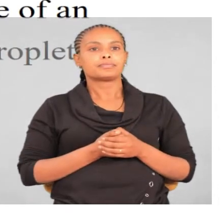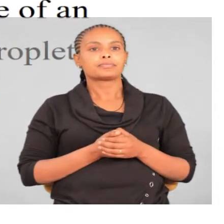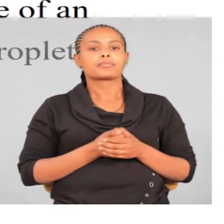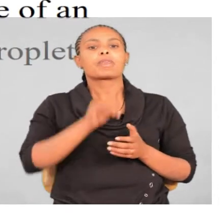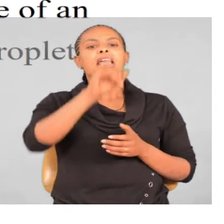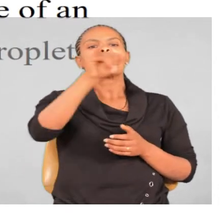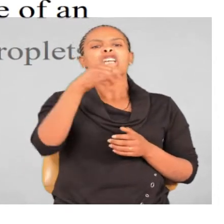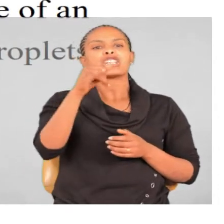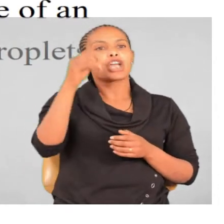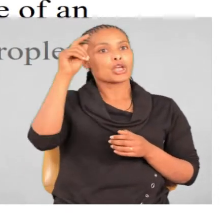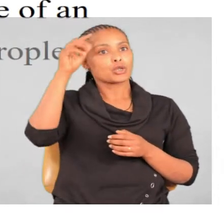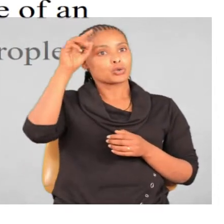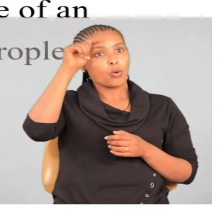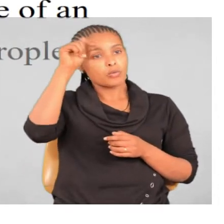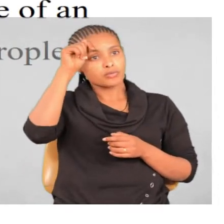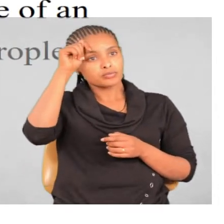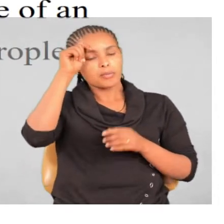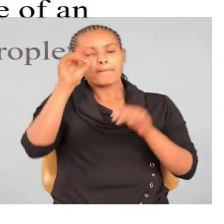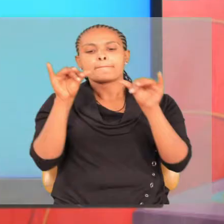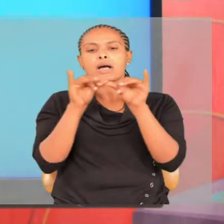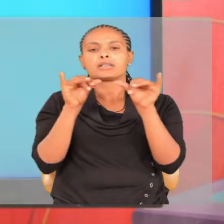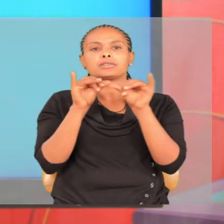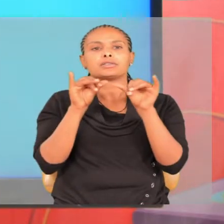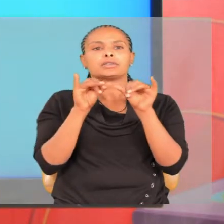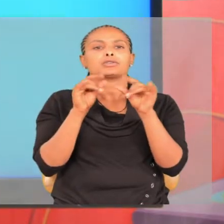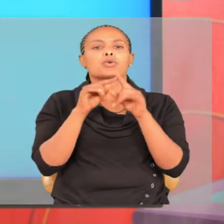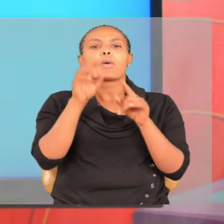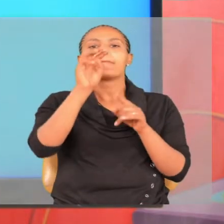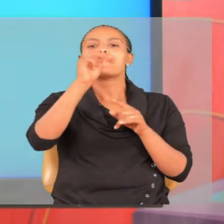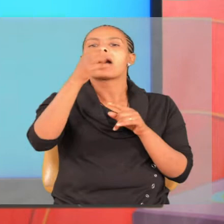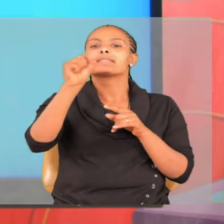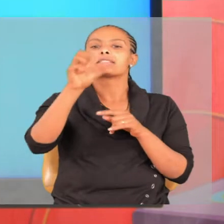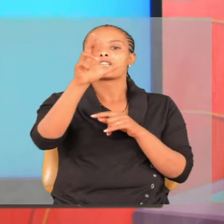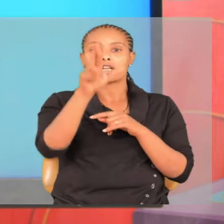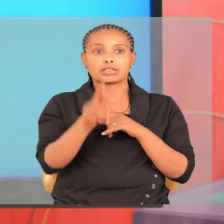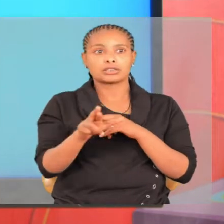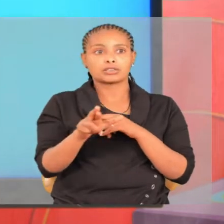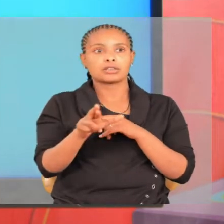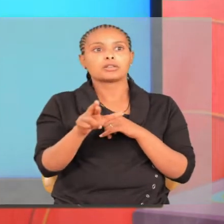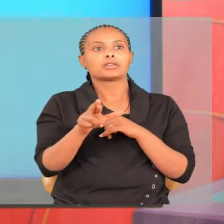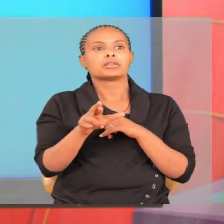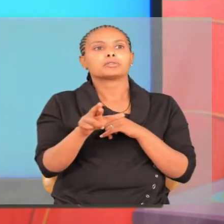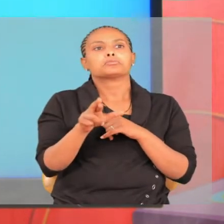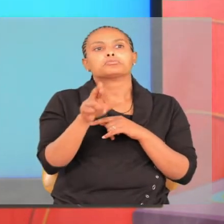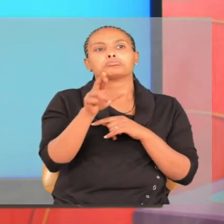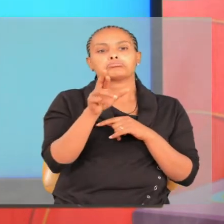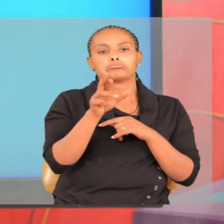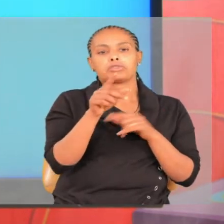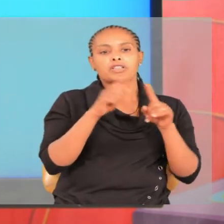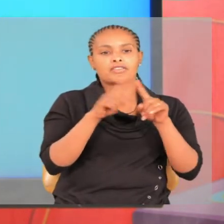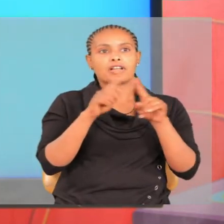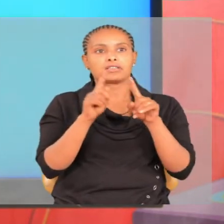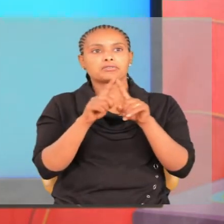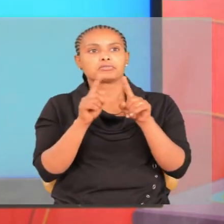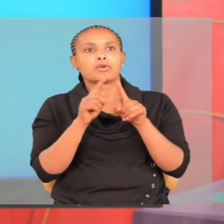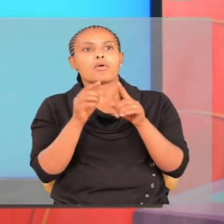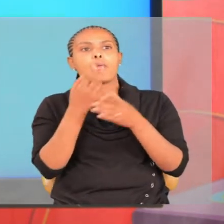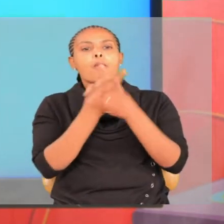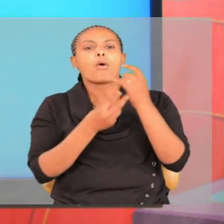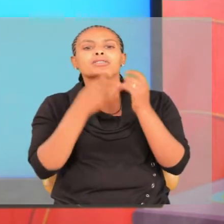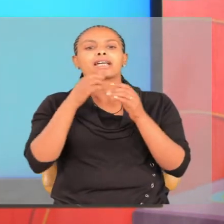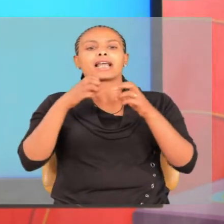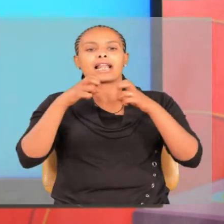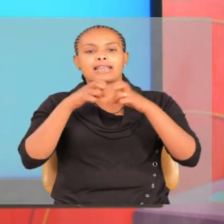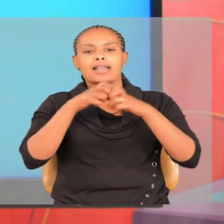J.J. Thomson measured the charge to mass ratio of cathode ray particles using deflection in both electric